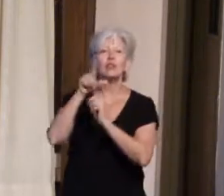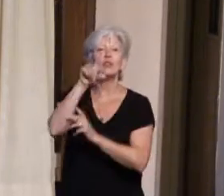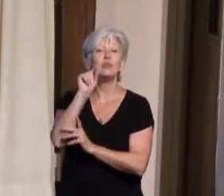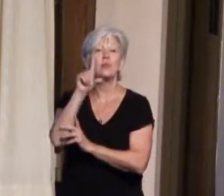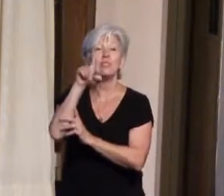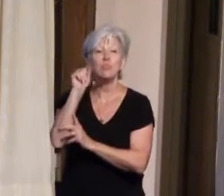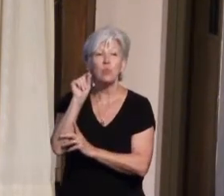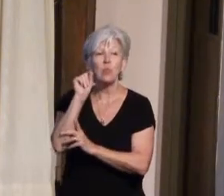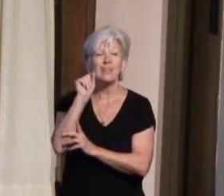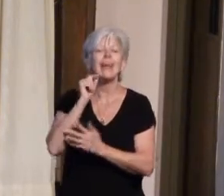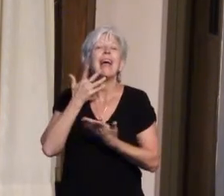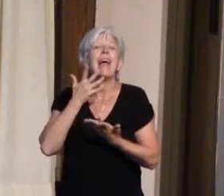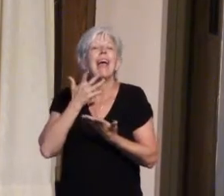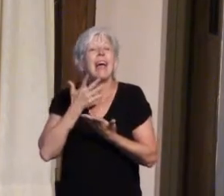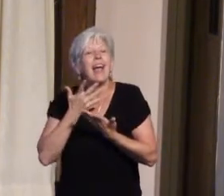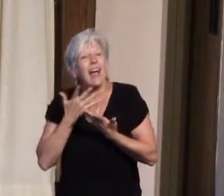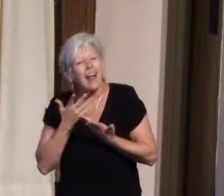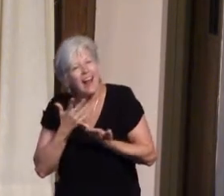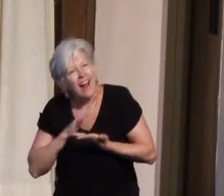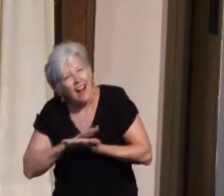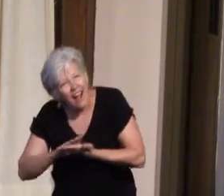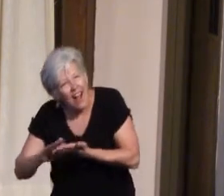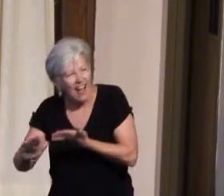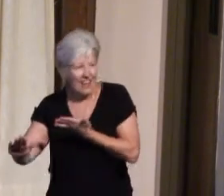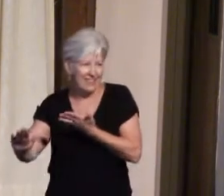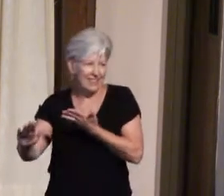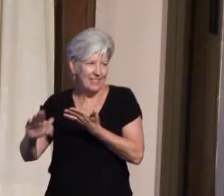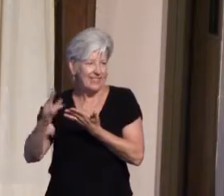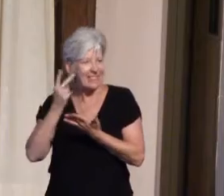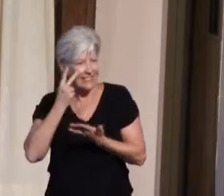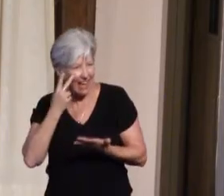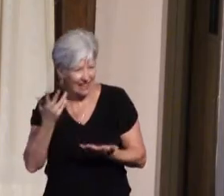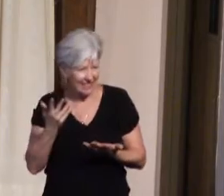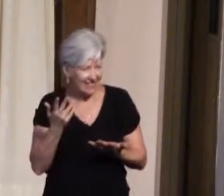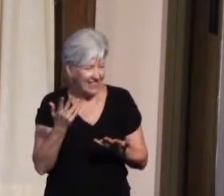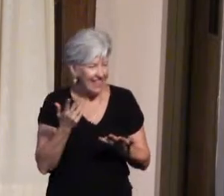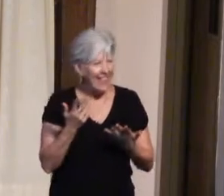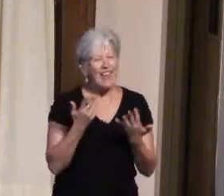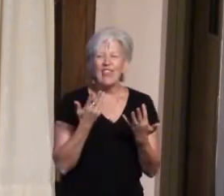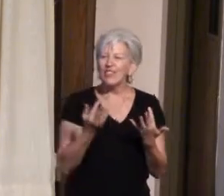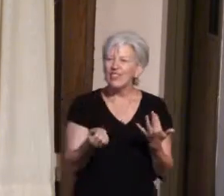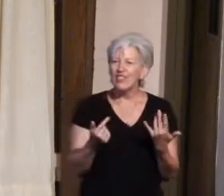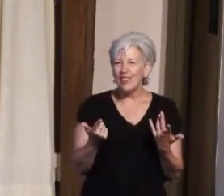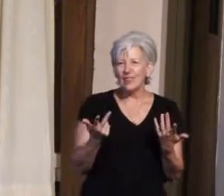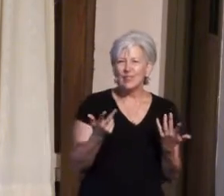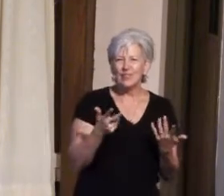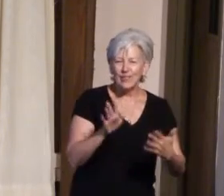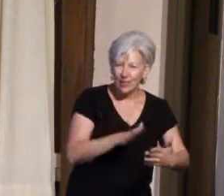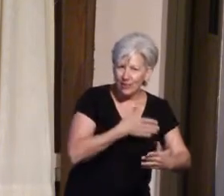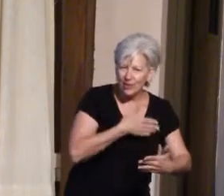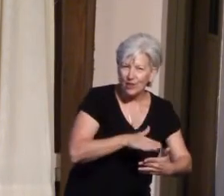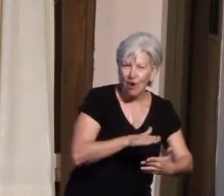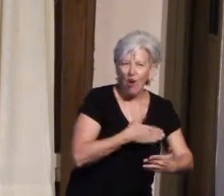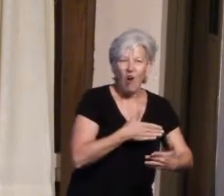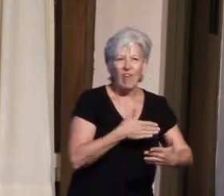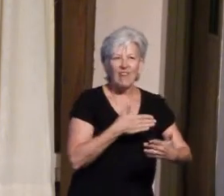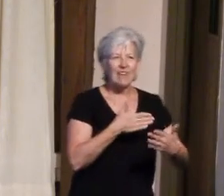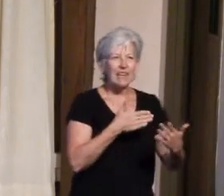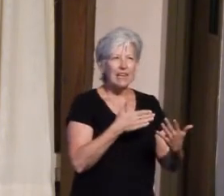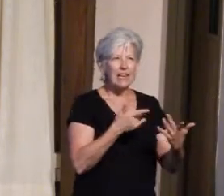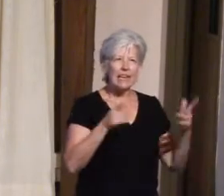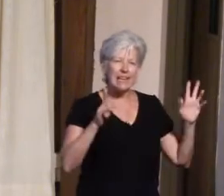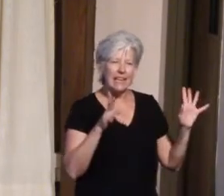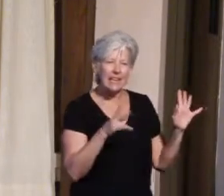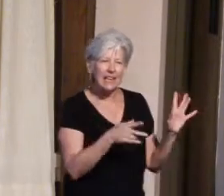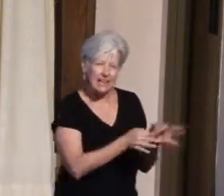treat ourselves with love. There's a Karen Drucker song. "I will be gentle with myself, and I will hold